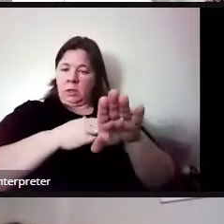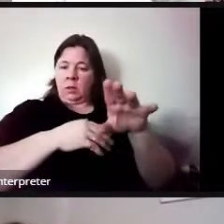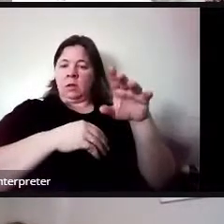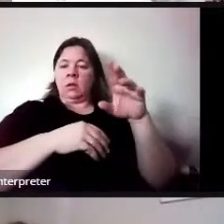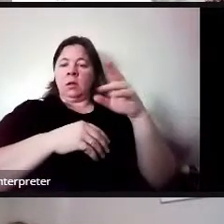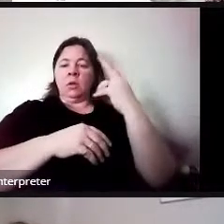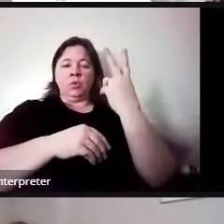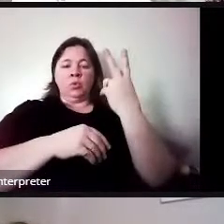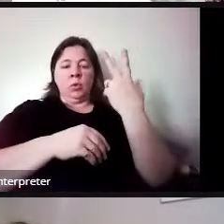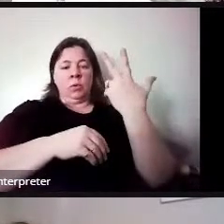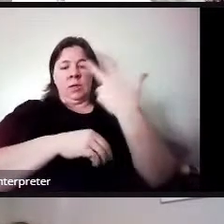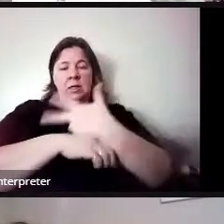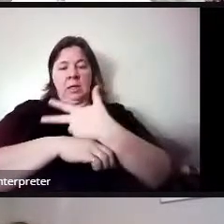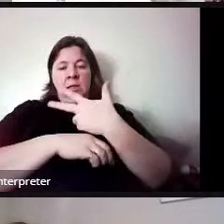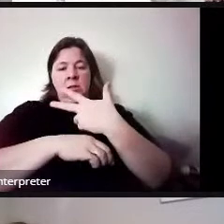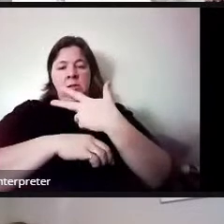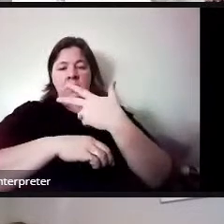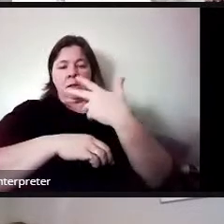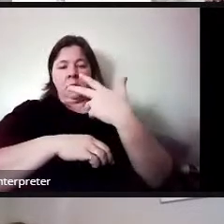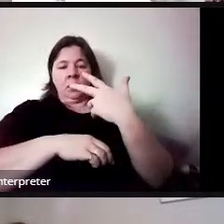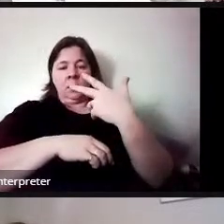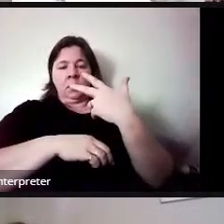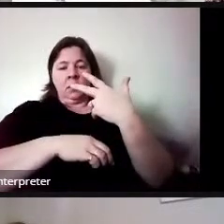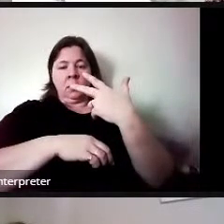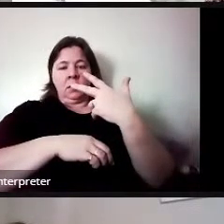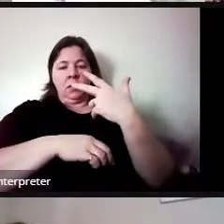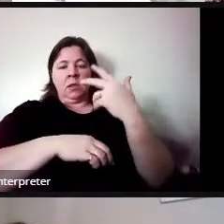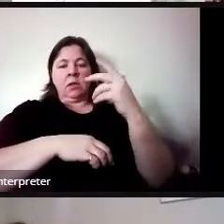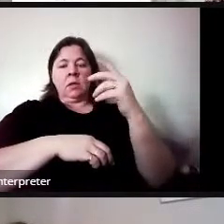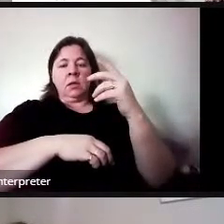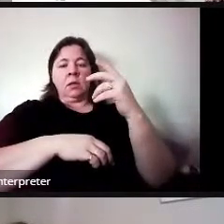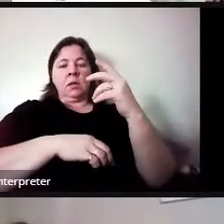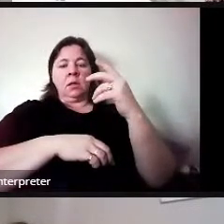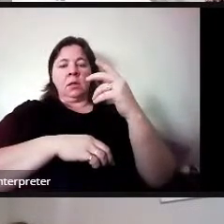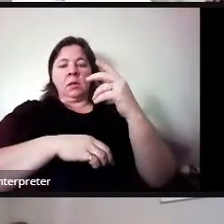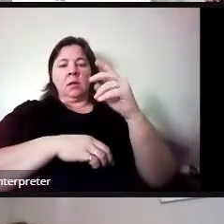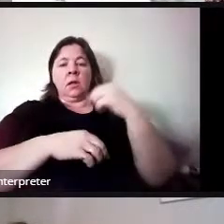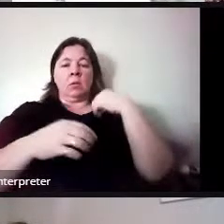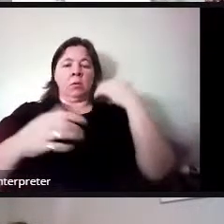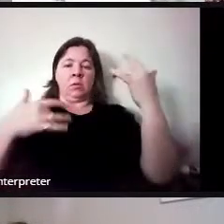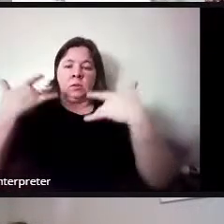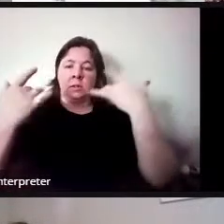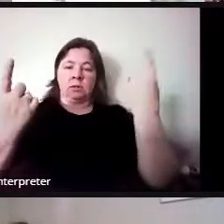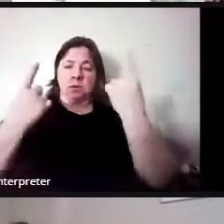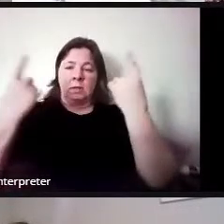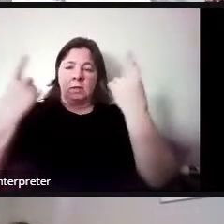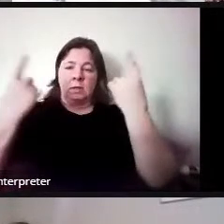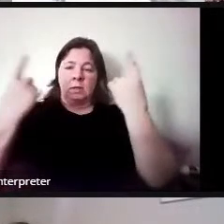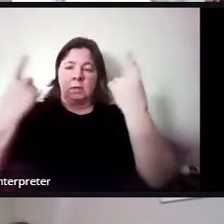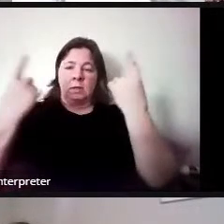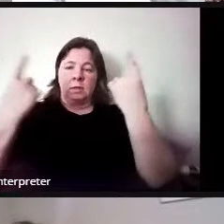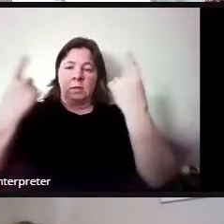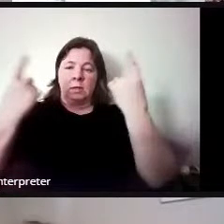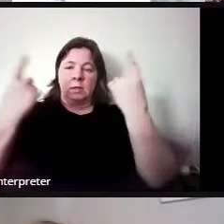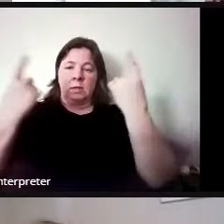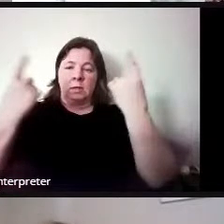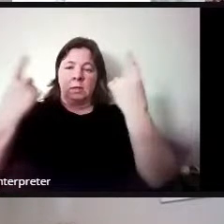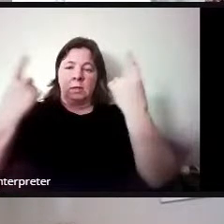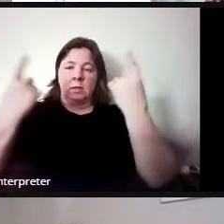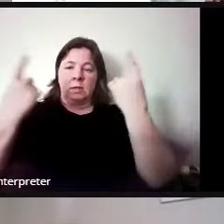roughly 2-3 days I was having 3-4 people under me, and I was so excited that, oh, finally some I have some